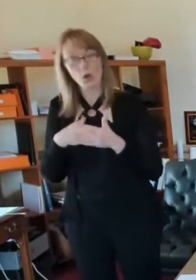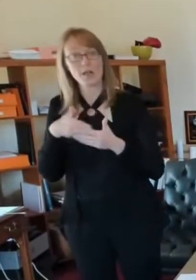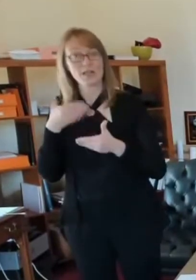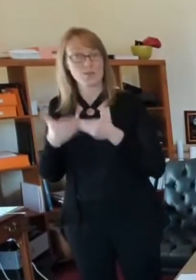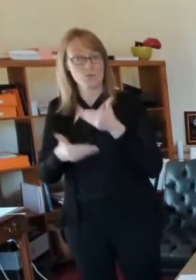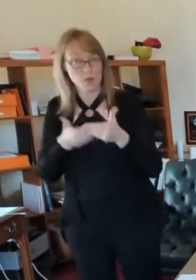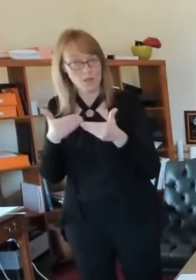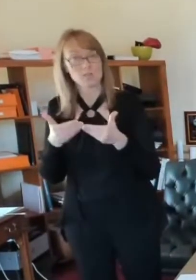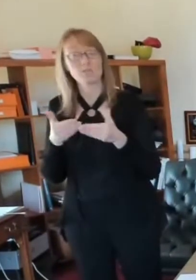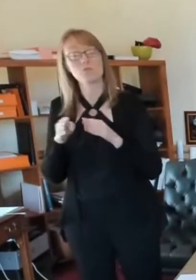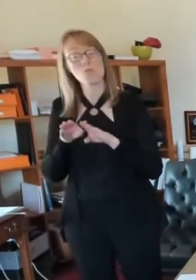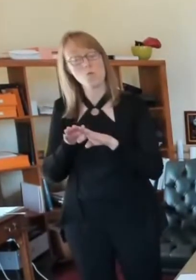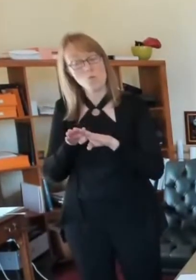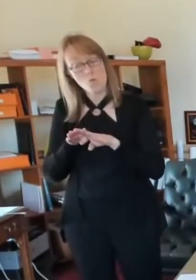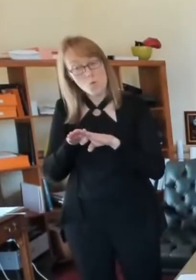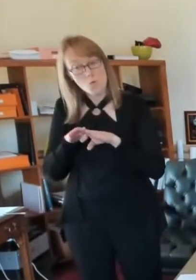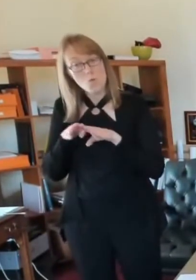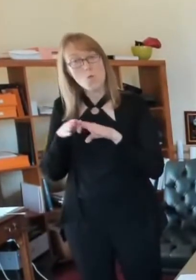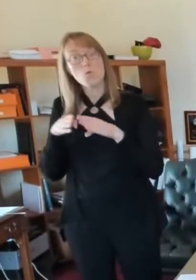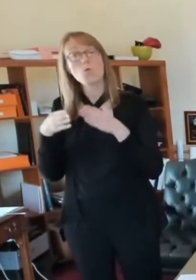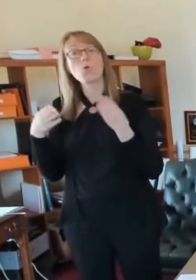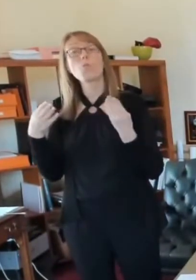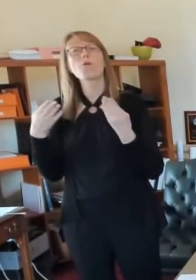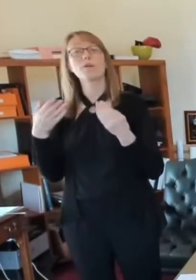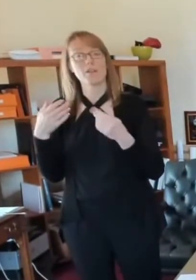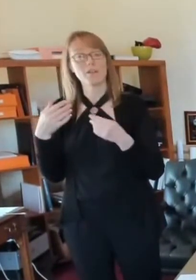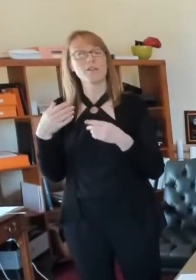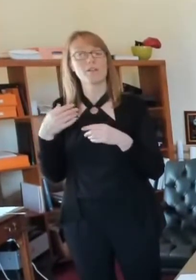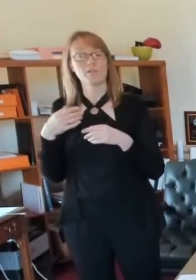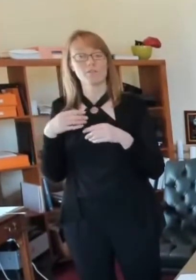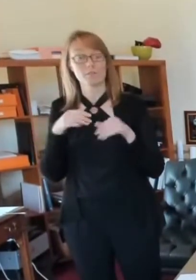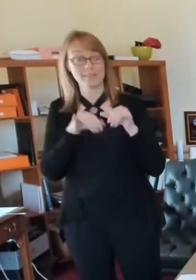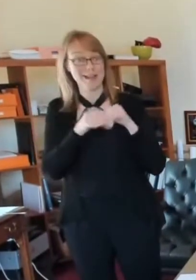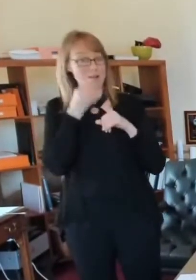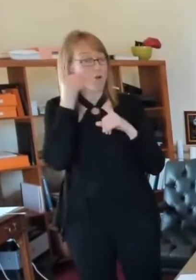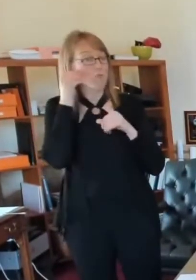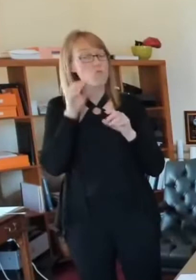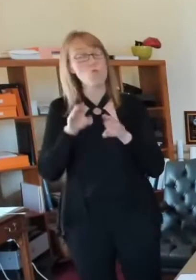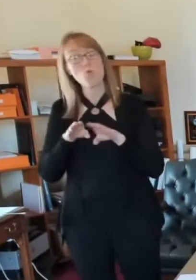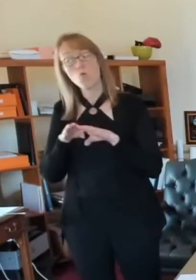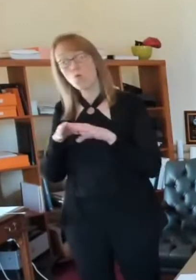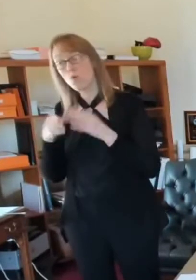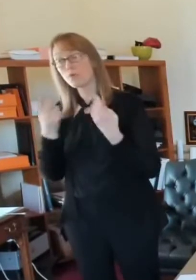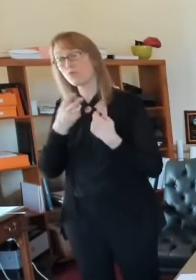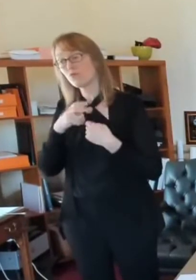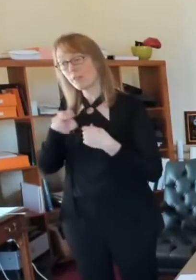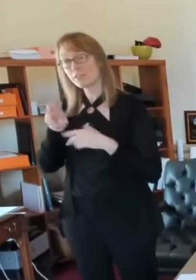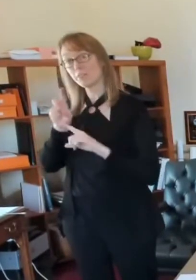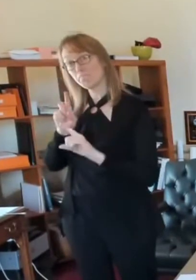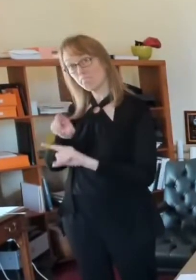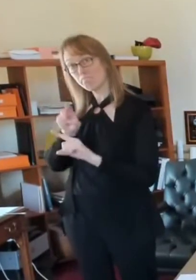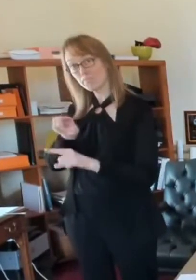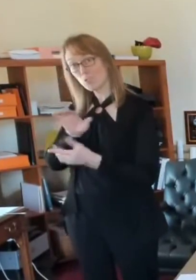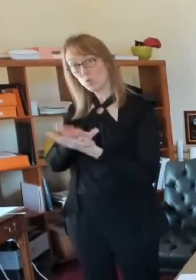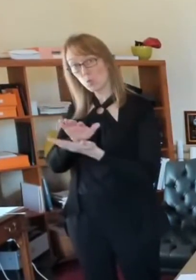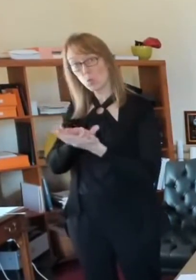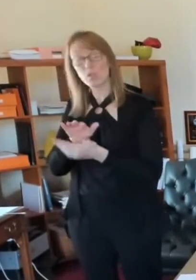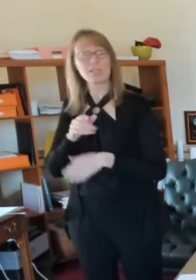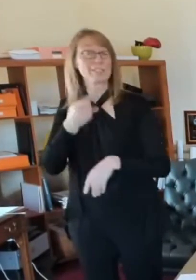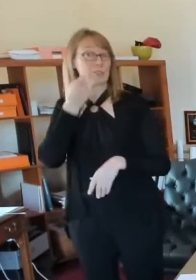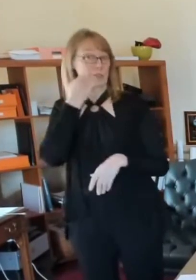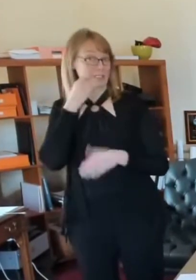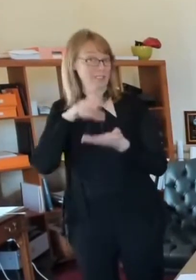Excuse me. And in St. Louis Public Schools, I just learned that they will be bringing